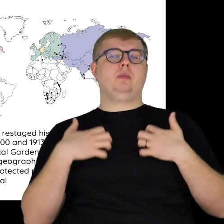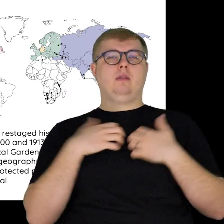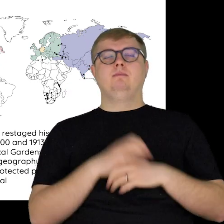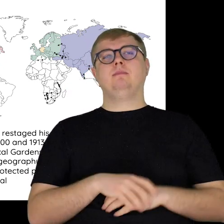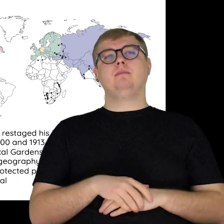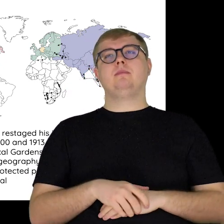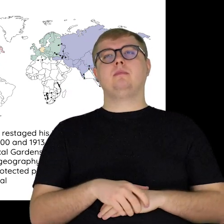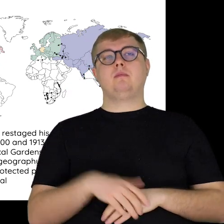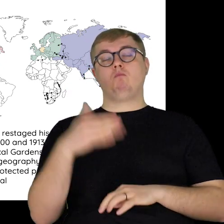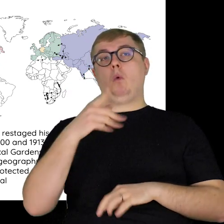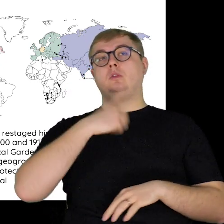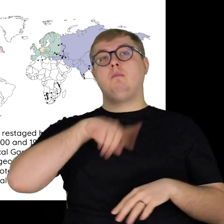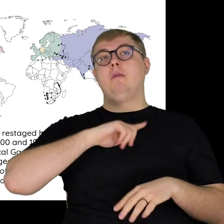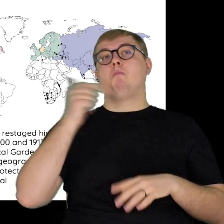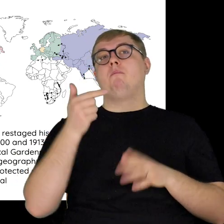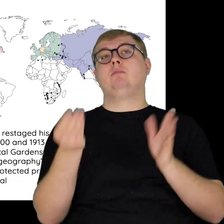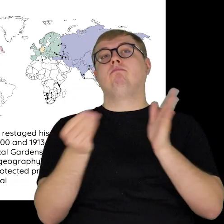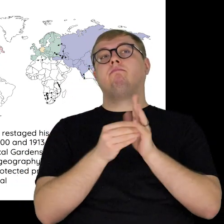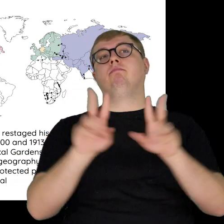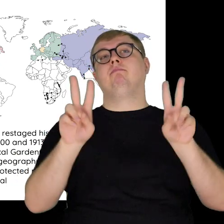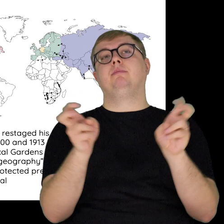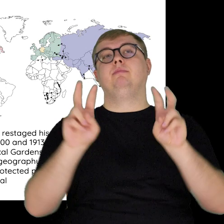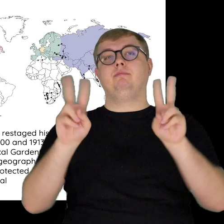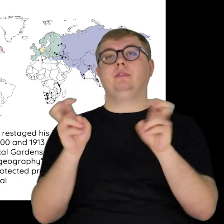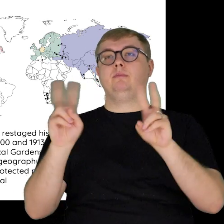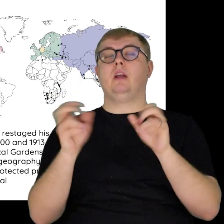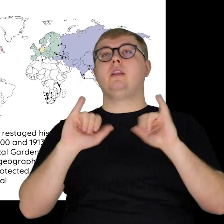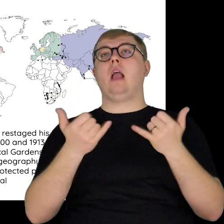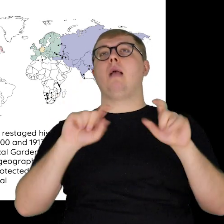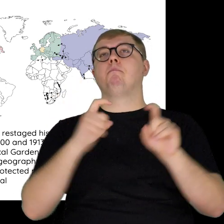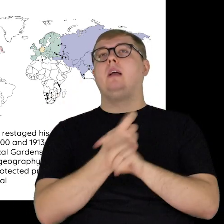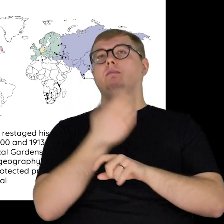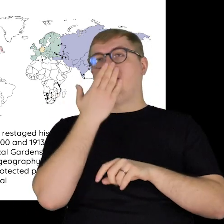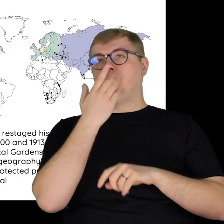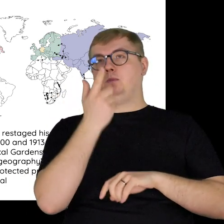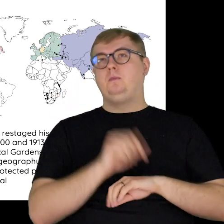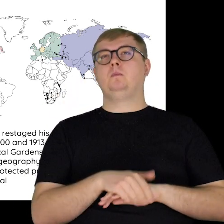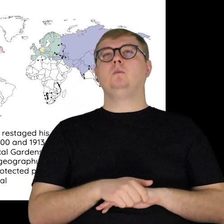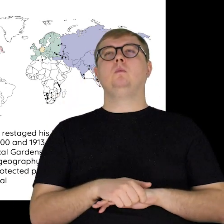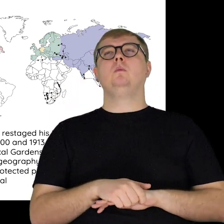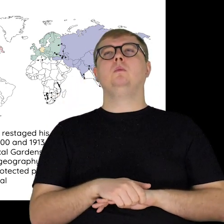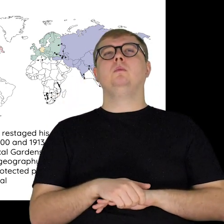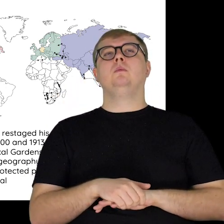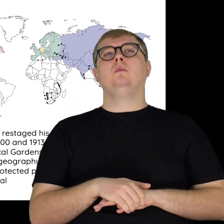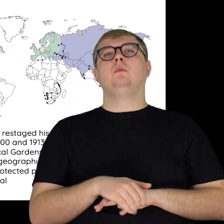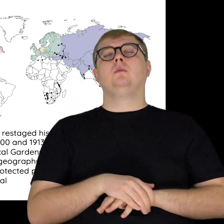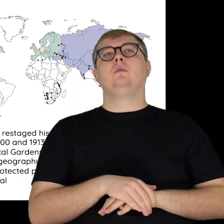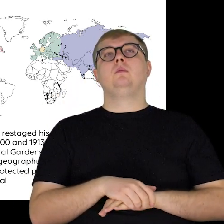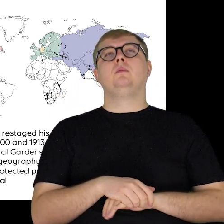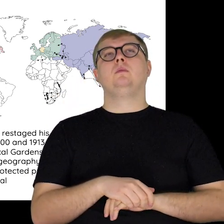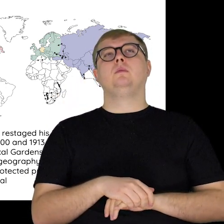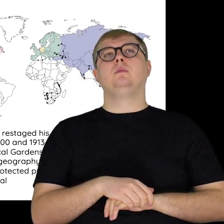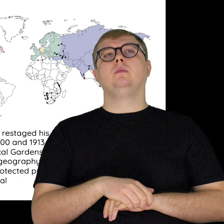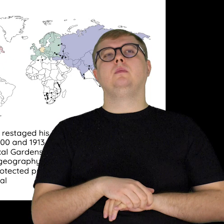commas, looks like in these different countries. And it becomes that view,